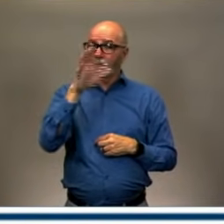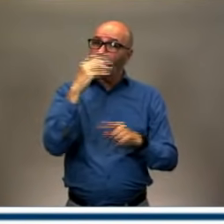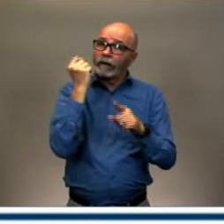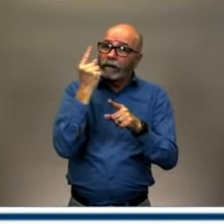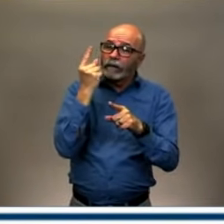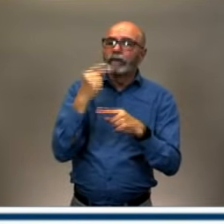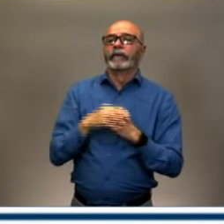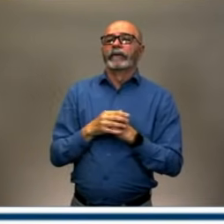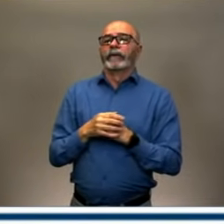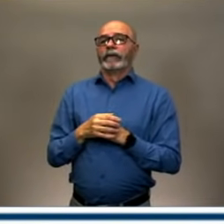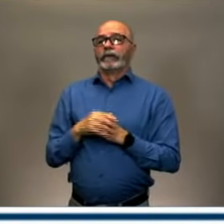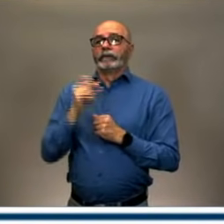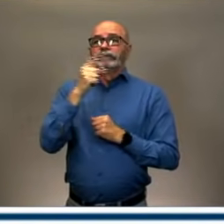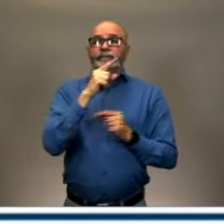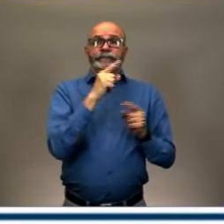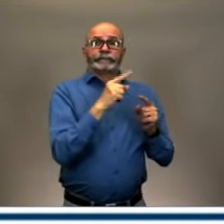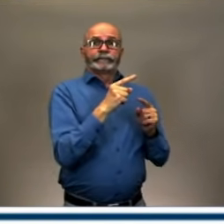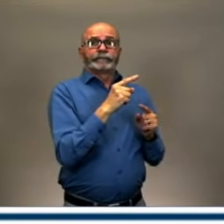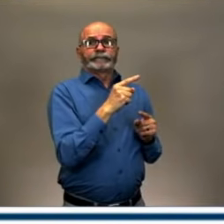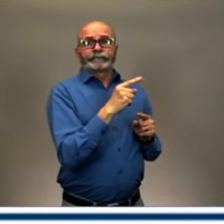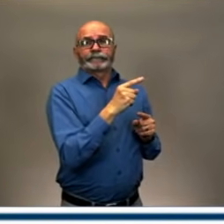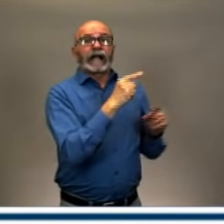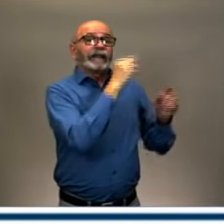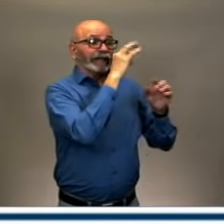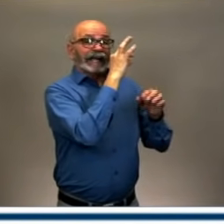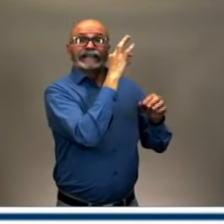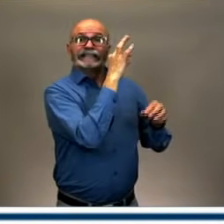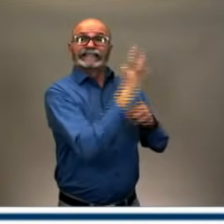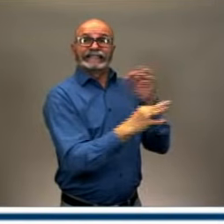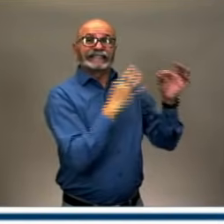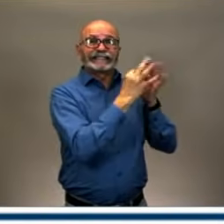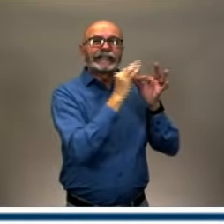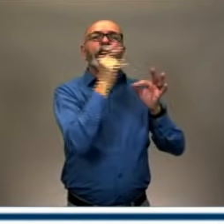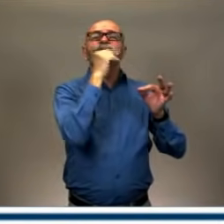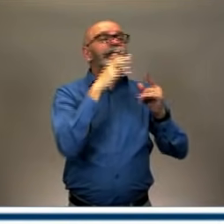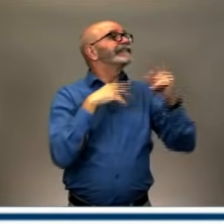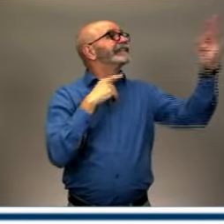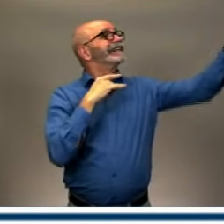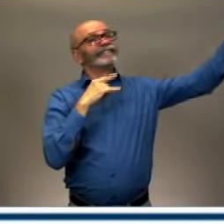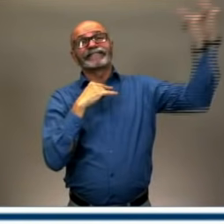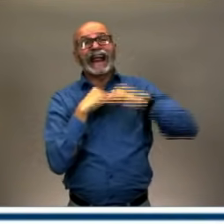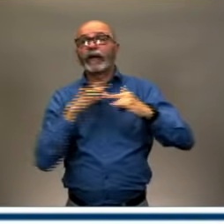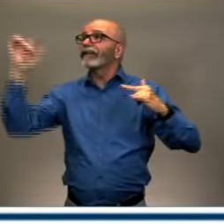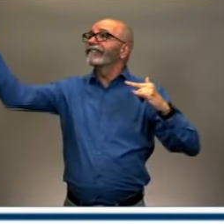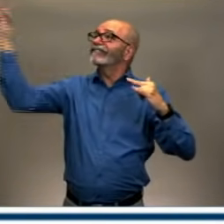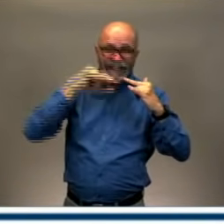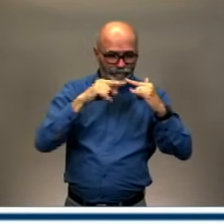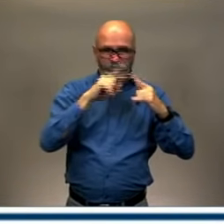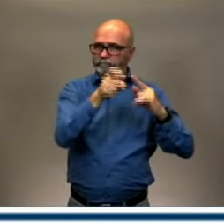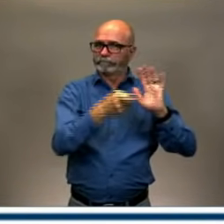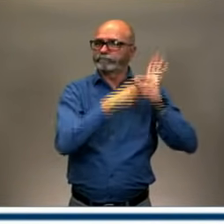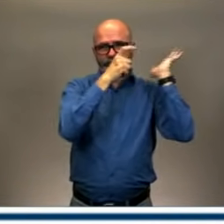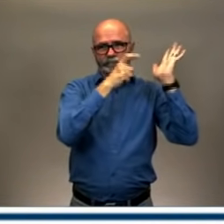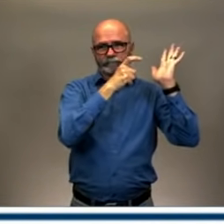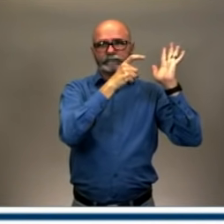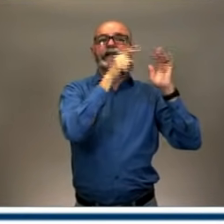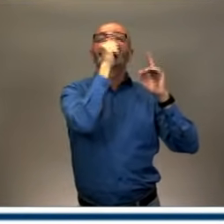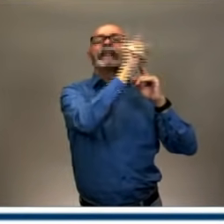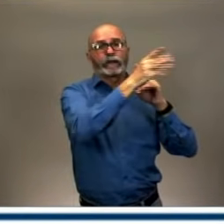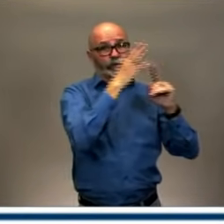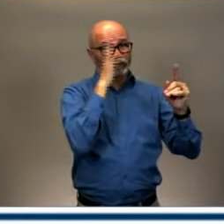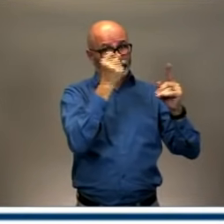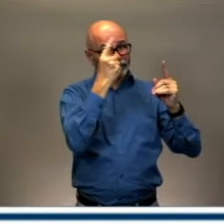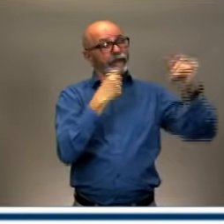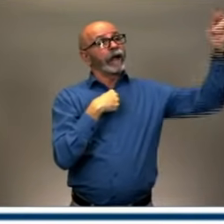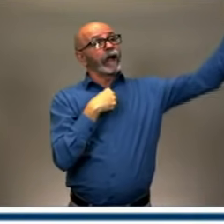to both rotational workers and our returning post-secondary students. So for rotational workers, they are strongly encouraged to test for